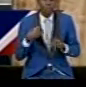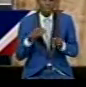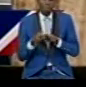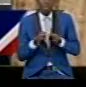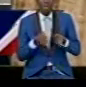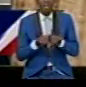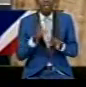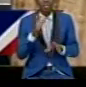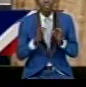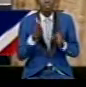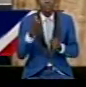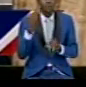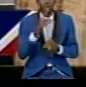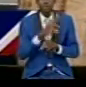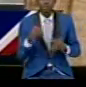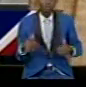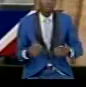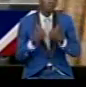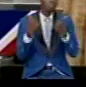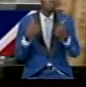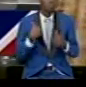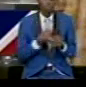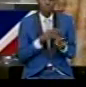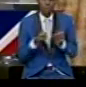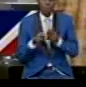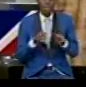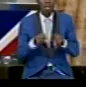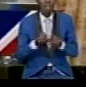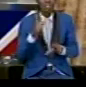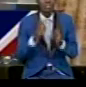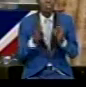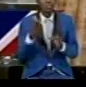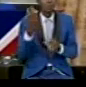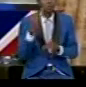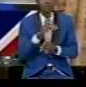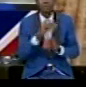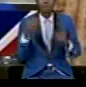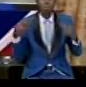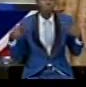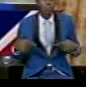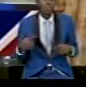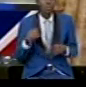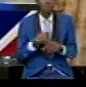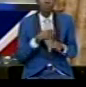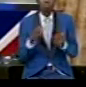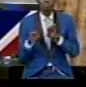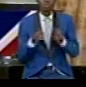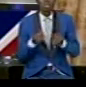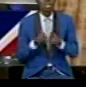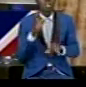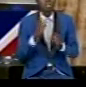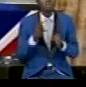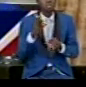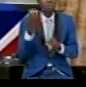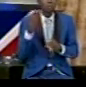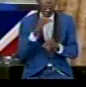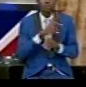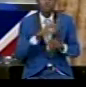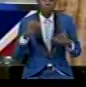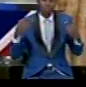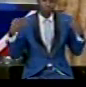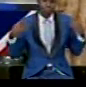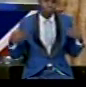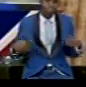there wasn't any challenge. We acted as if there wasn't any pain. We acted as if there was no affliction and